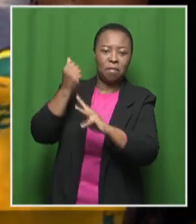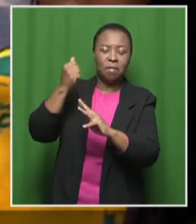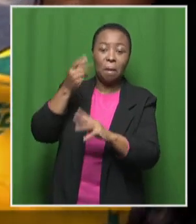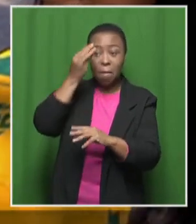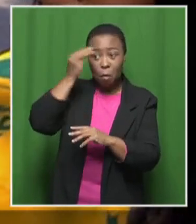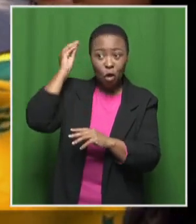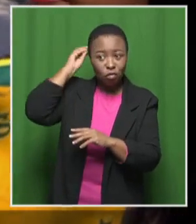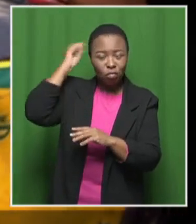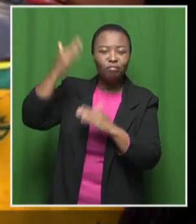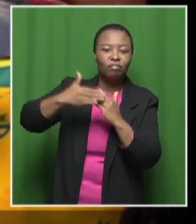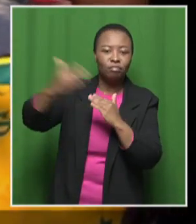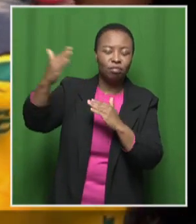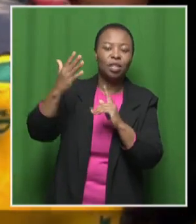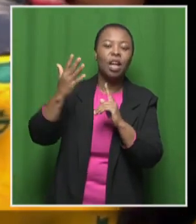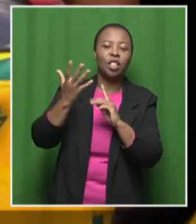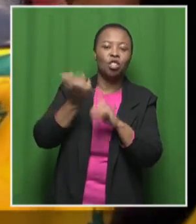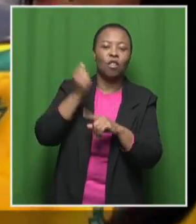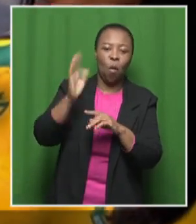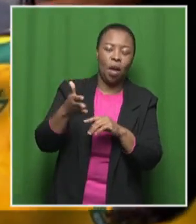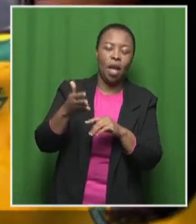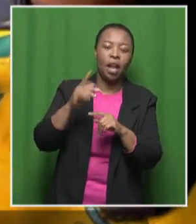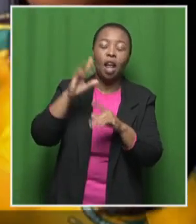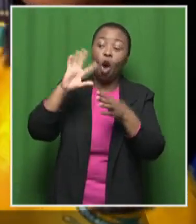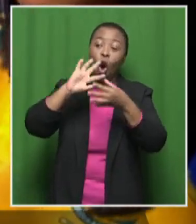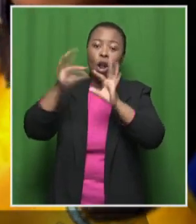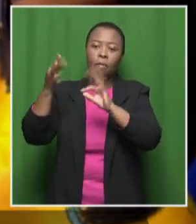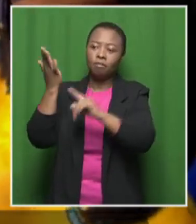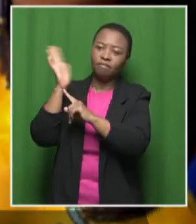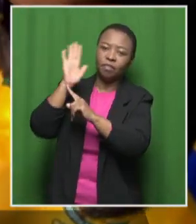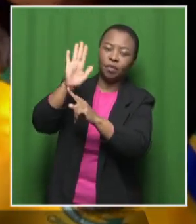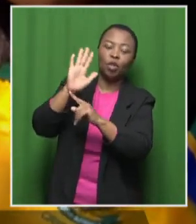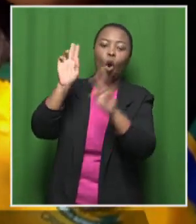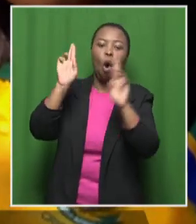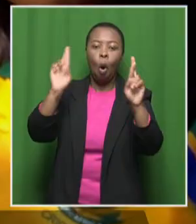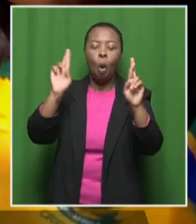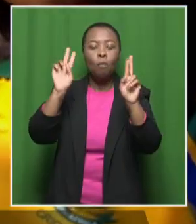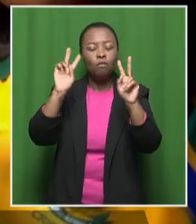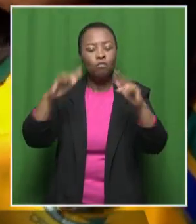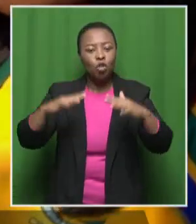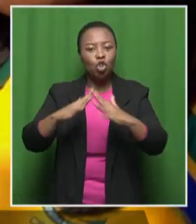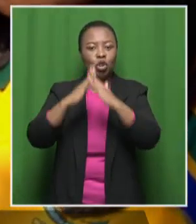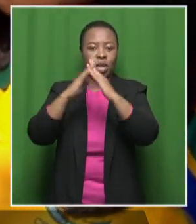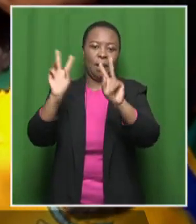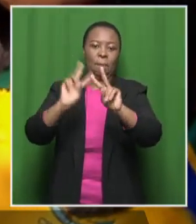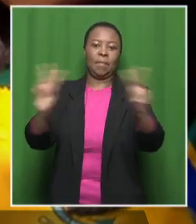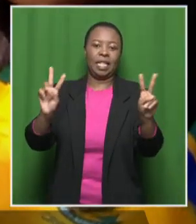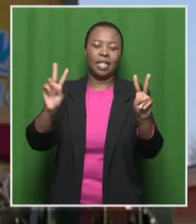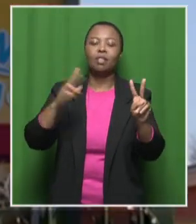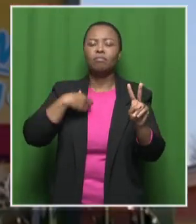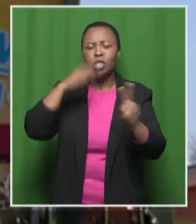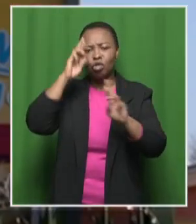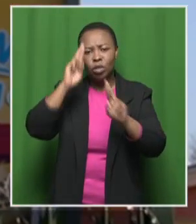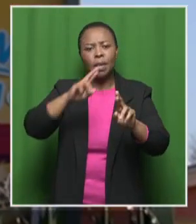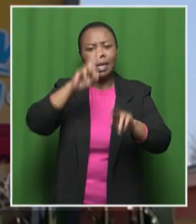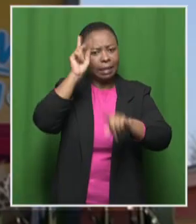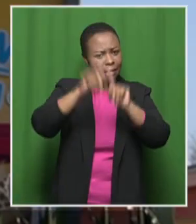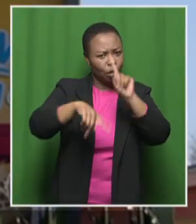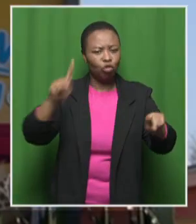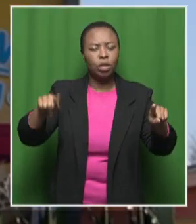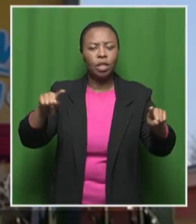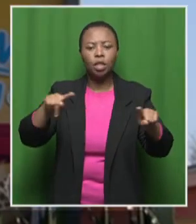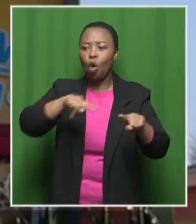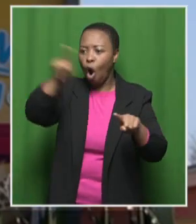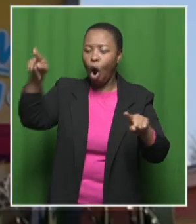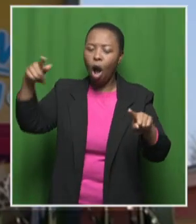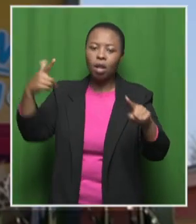The Olympics are a symbol of hope, unity and peace. They remind us that despite our differences, that we all are part